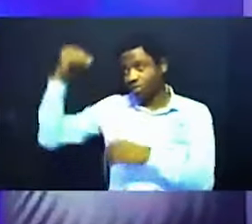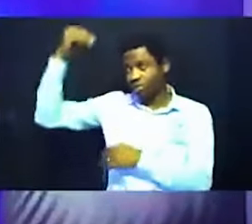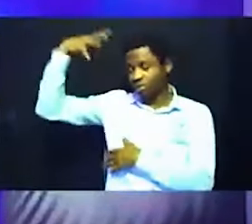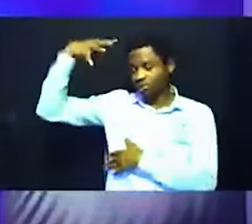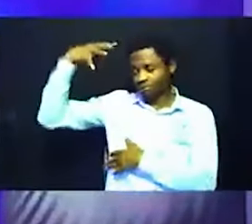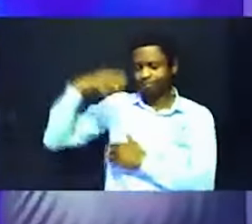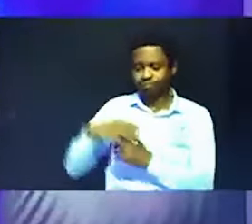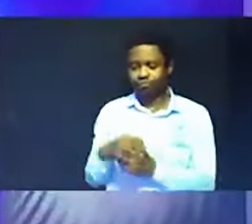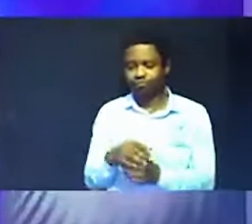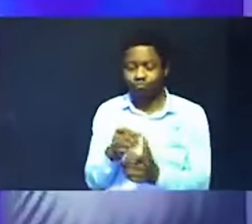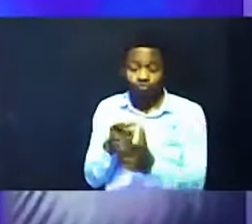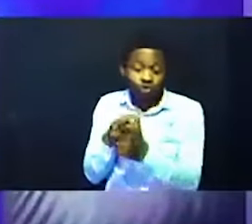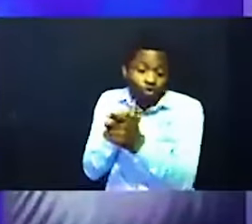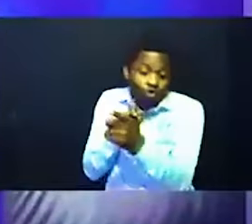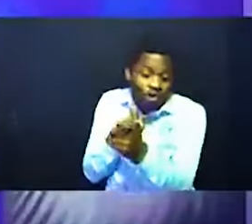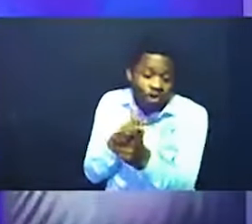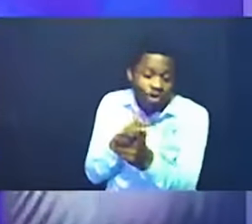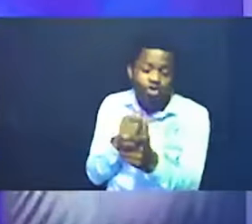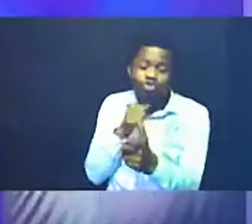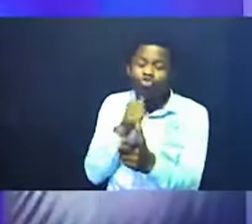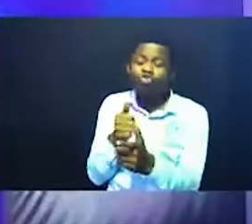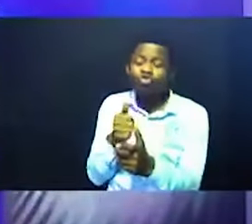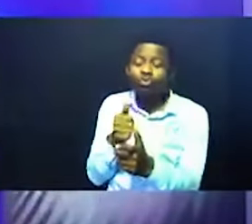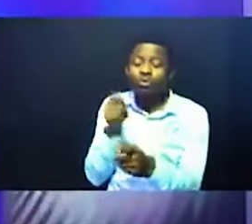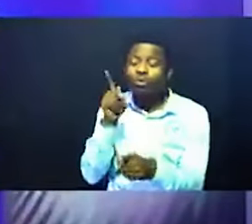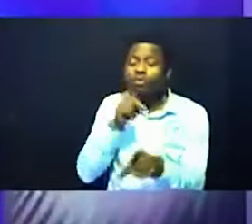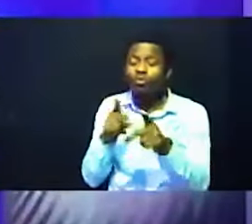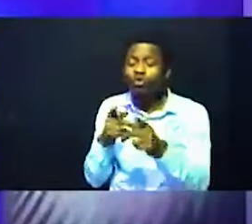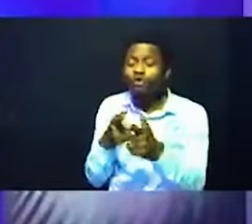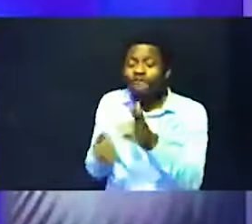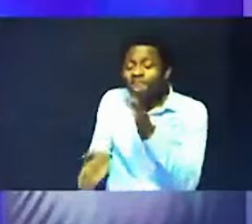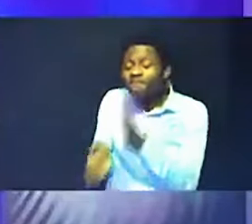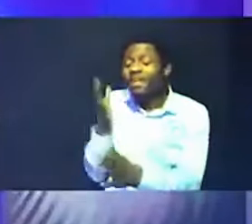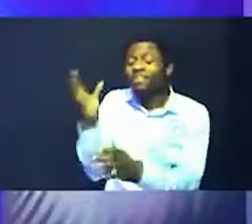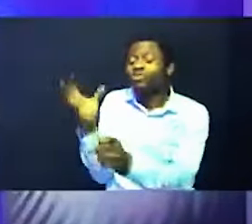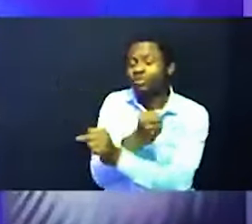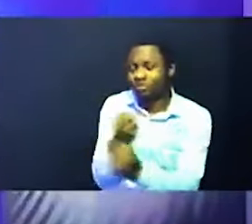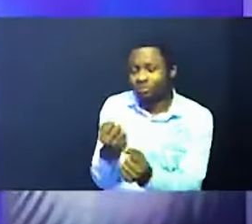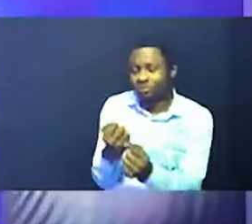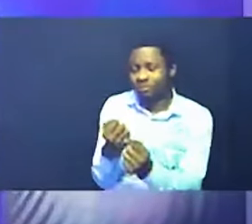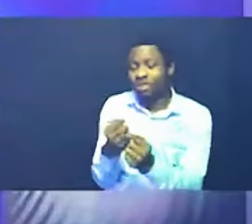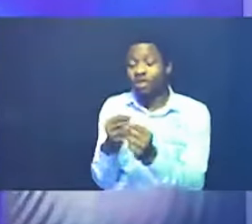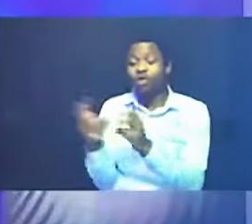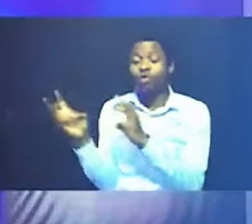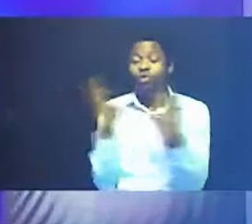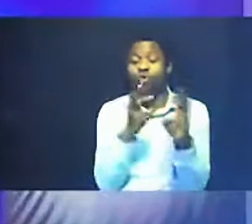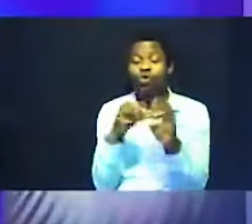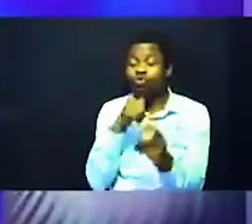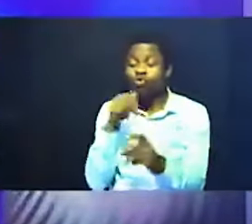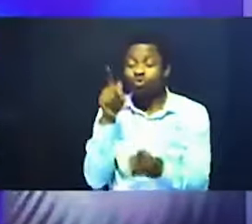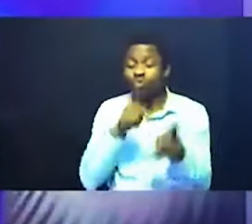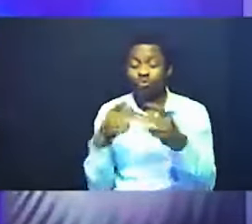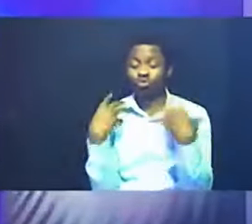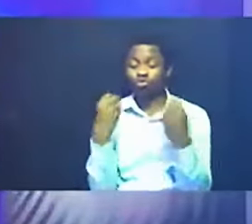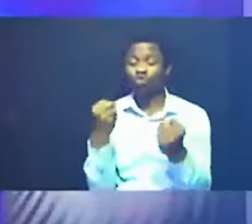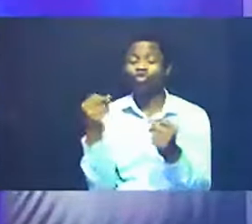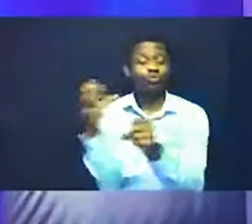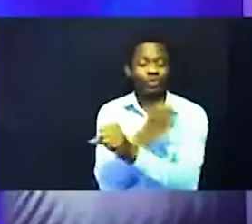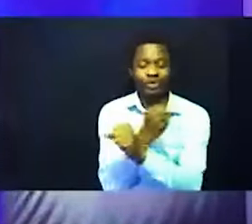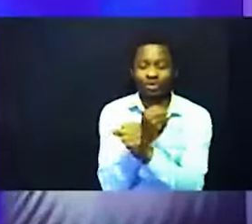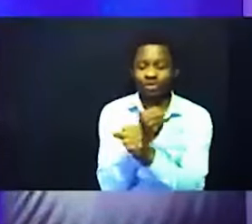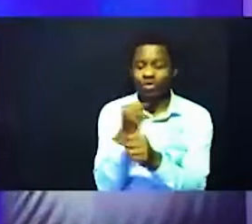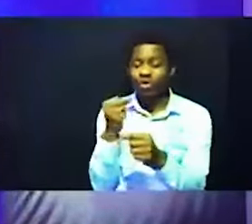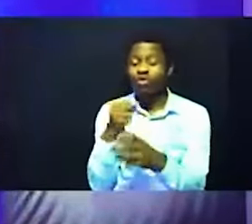the Swift or the battle for the strong nor does food come to the wise or